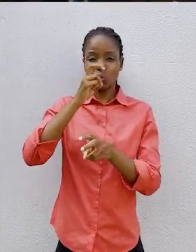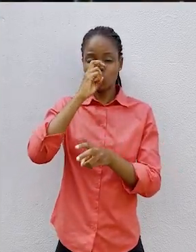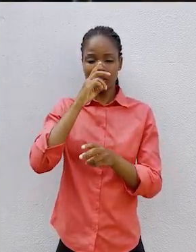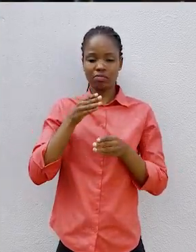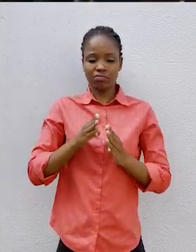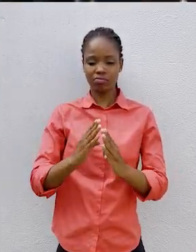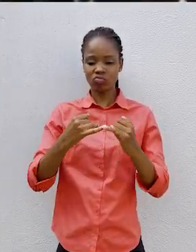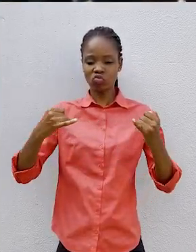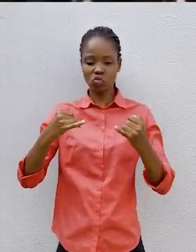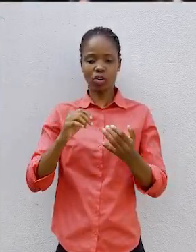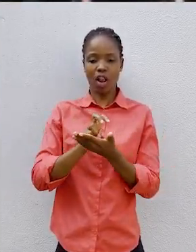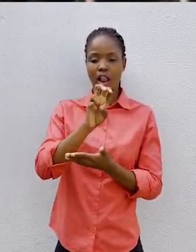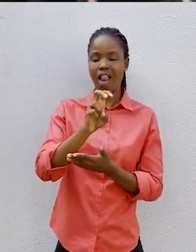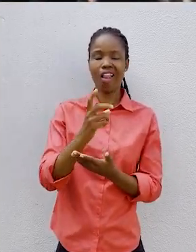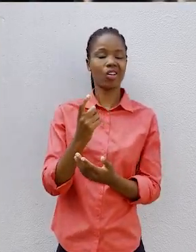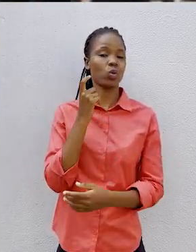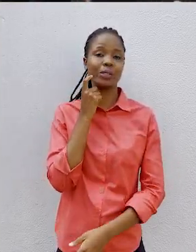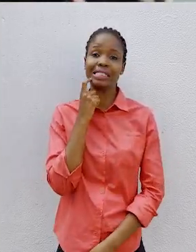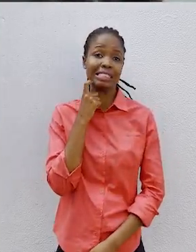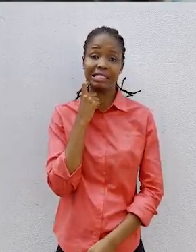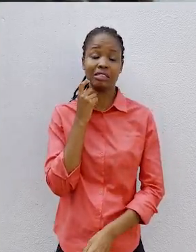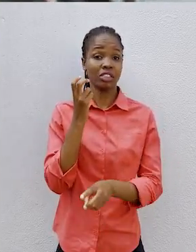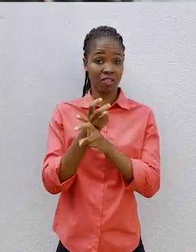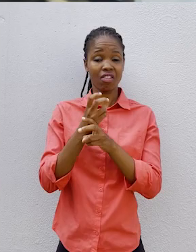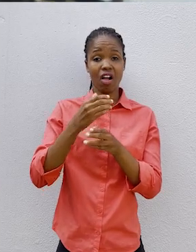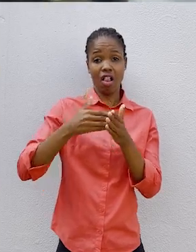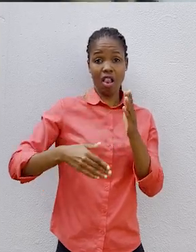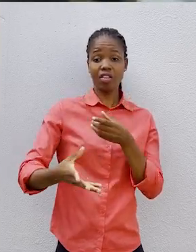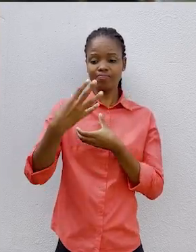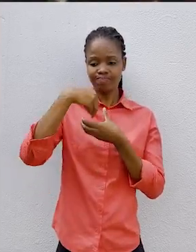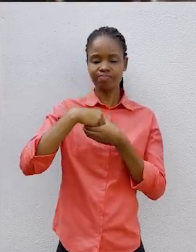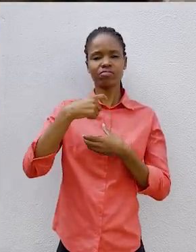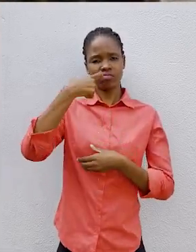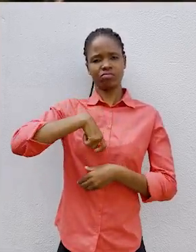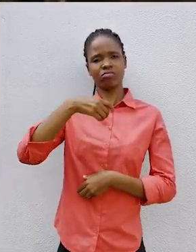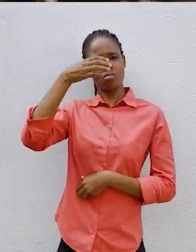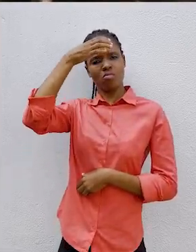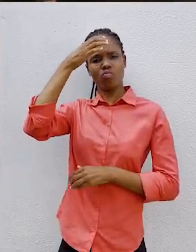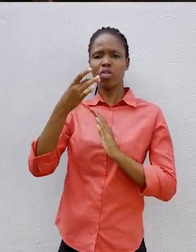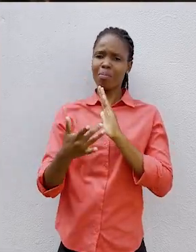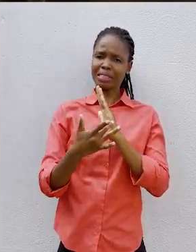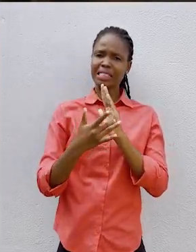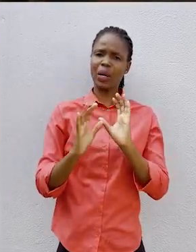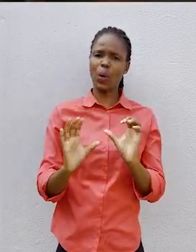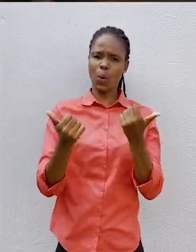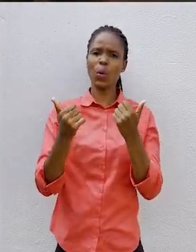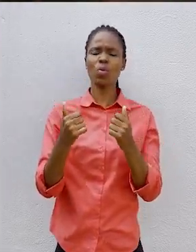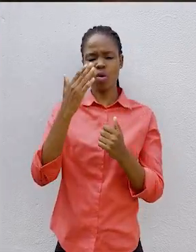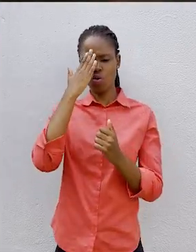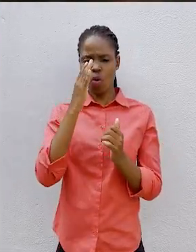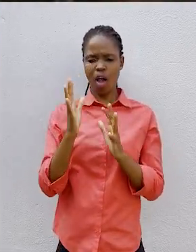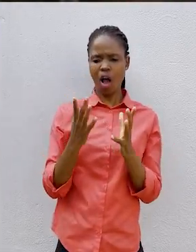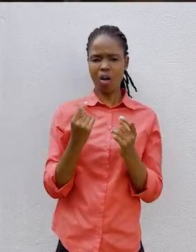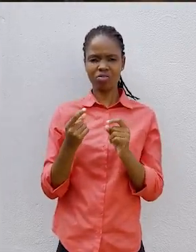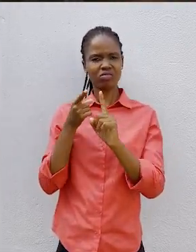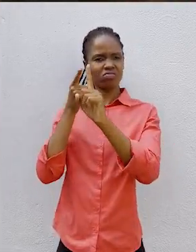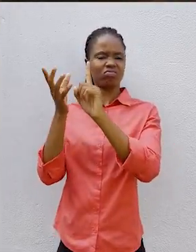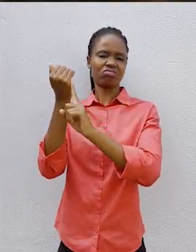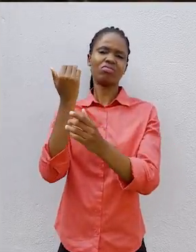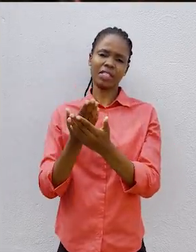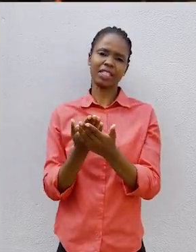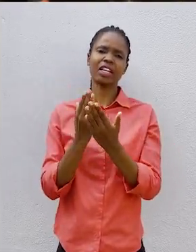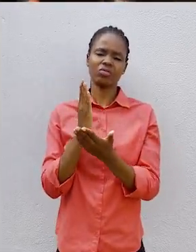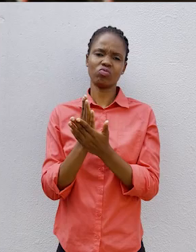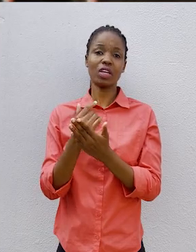strict easy lines in order to get there, but as a person in tech, you kind of know what to do in order to be